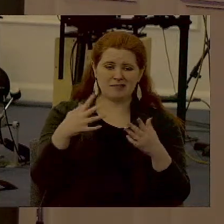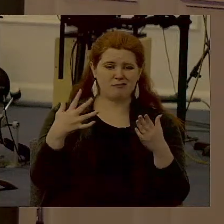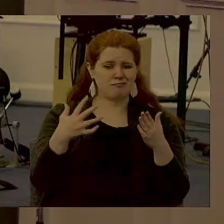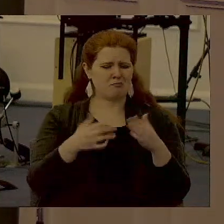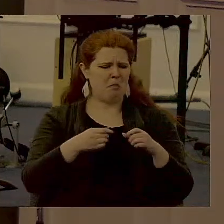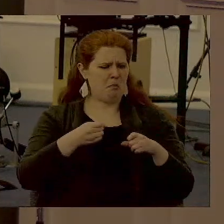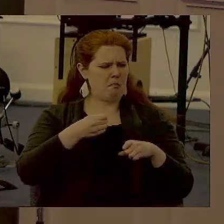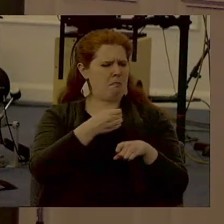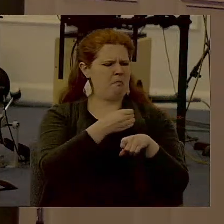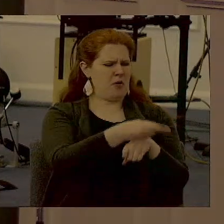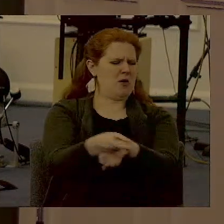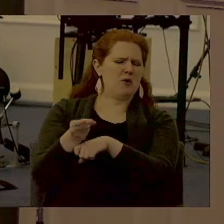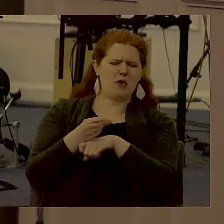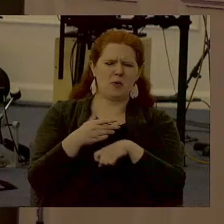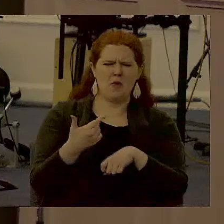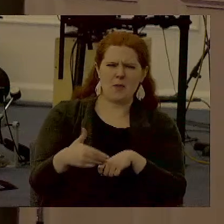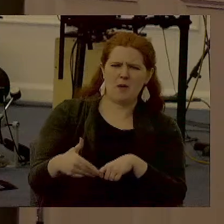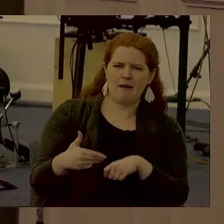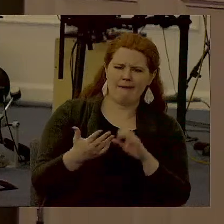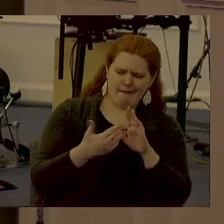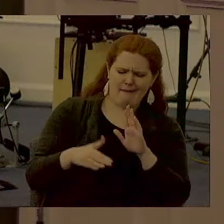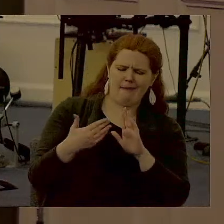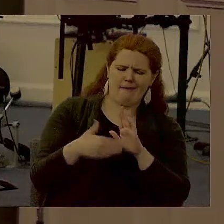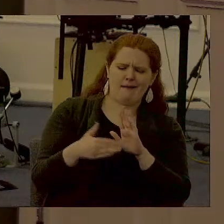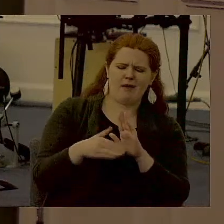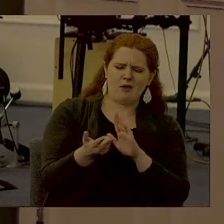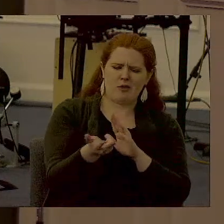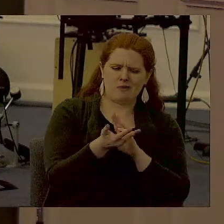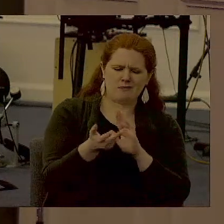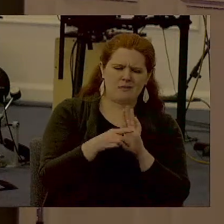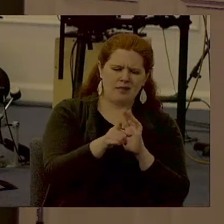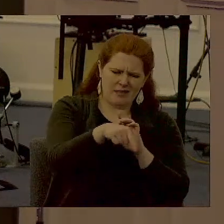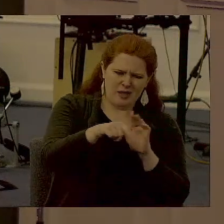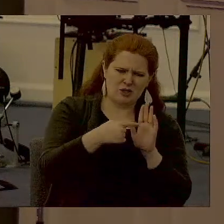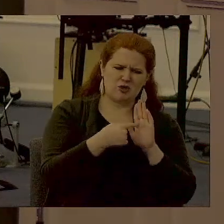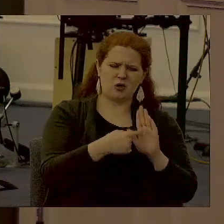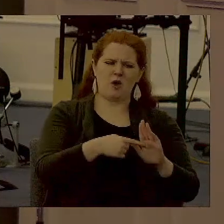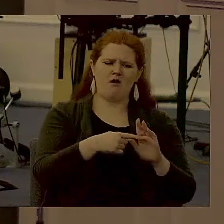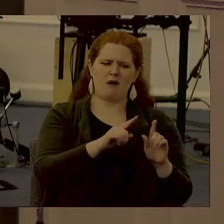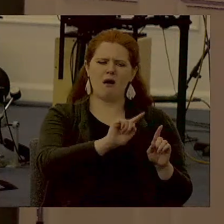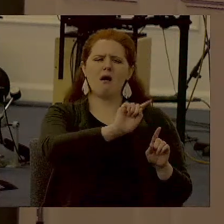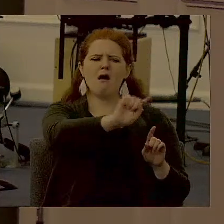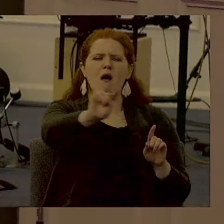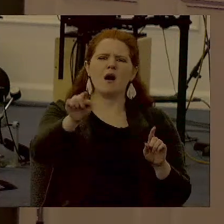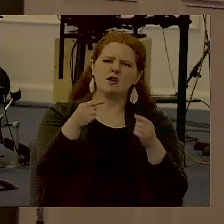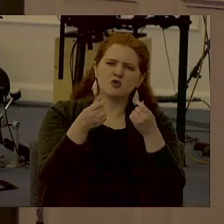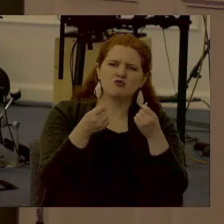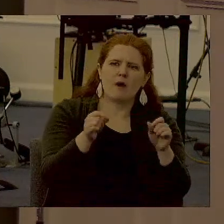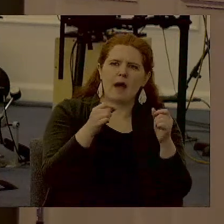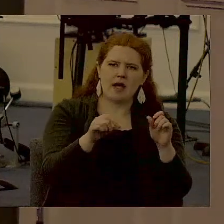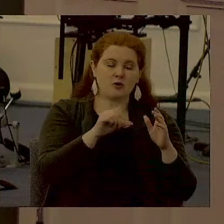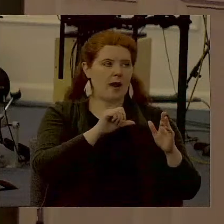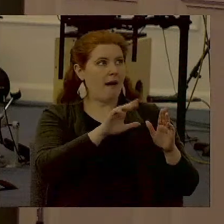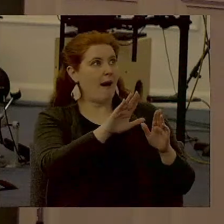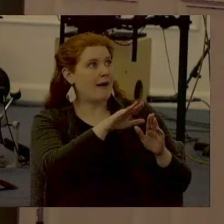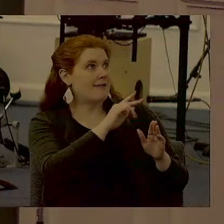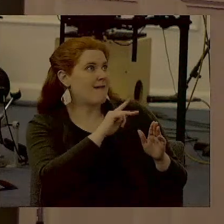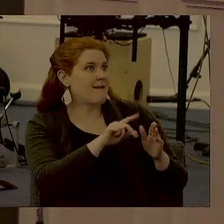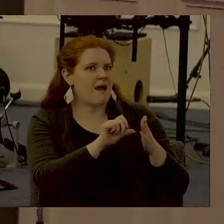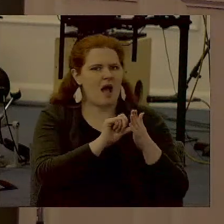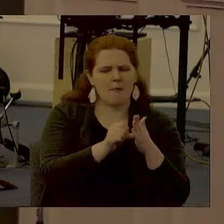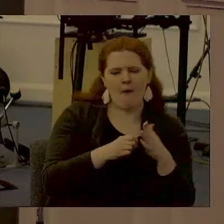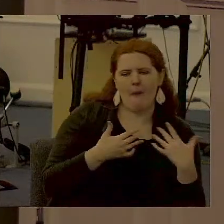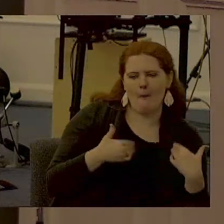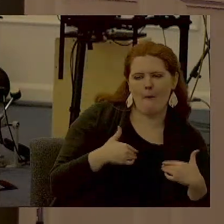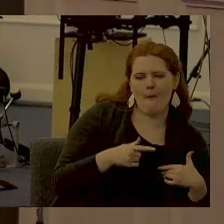competition. Over and over again, they show that everyone else who's trying to impress the